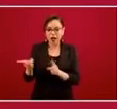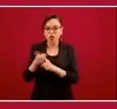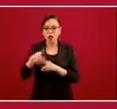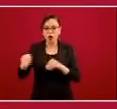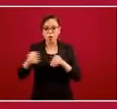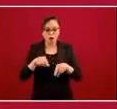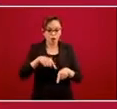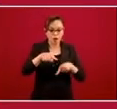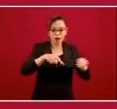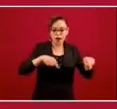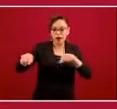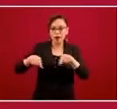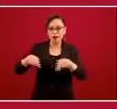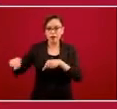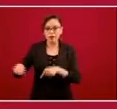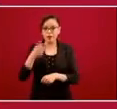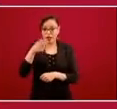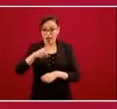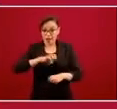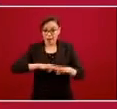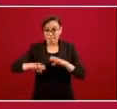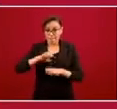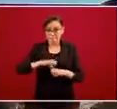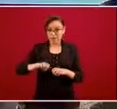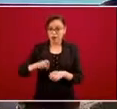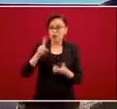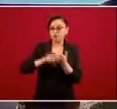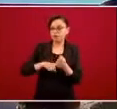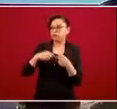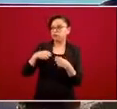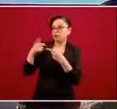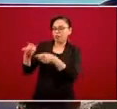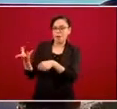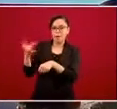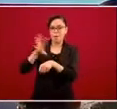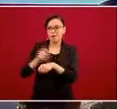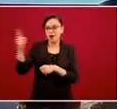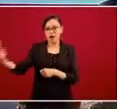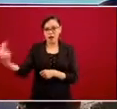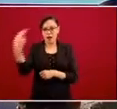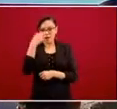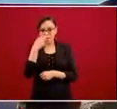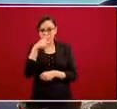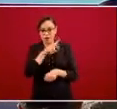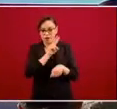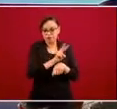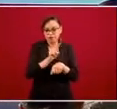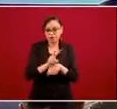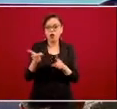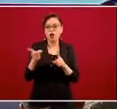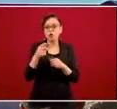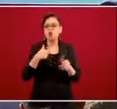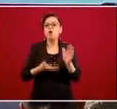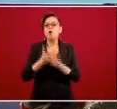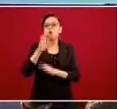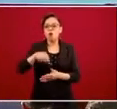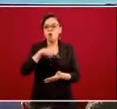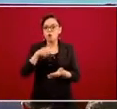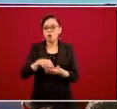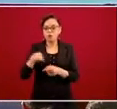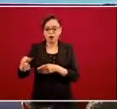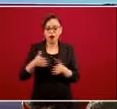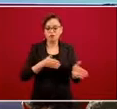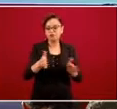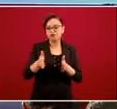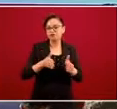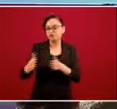follow you, then you're giving your explicit authorization to these companies to register your location and your